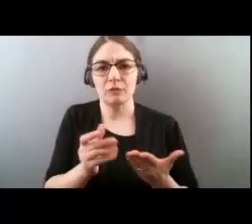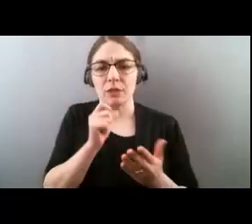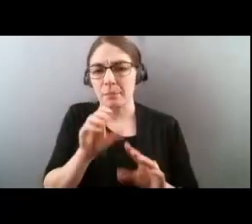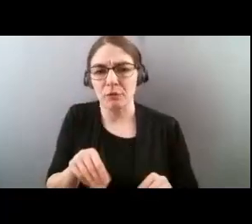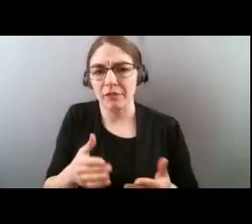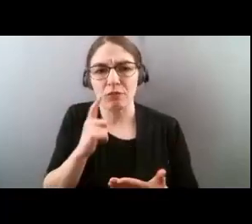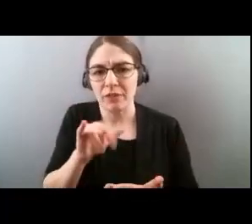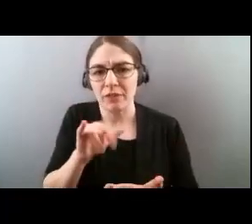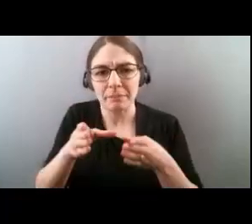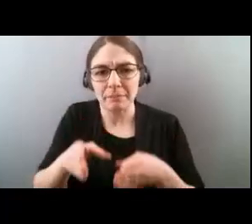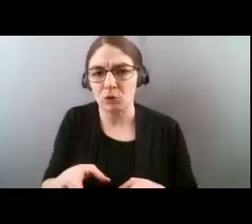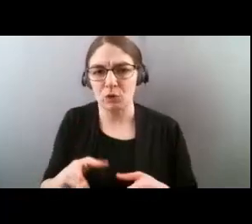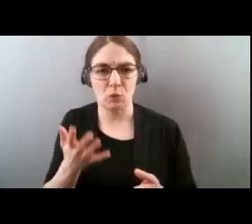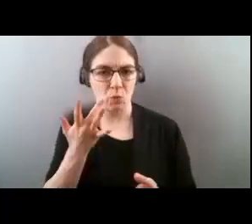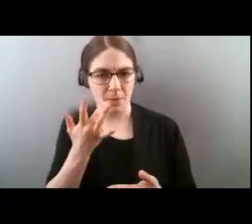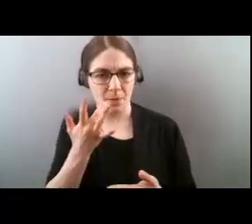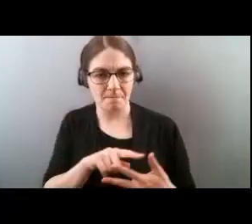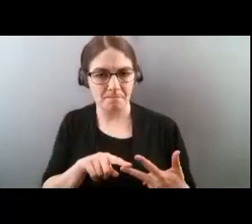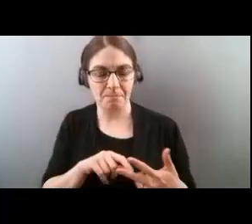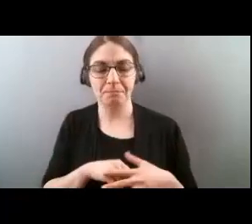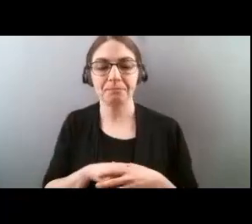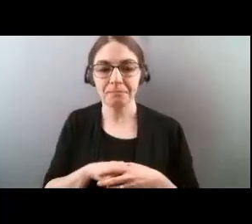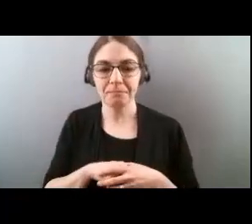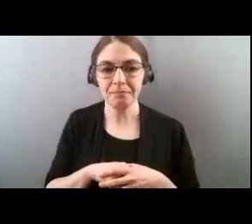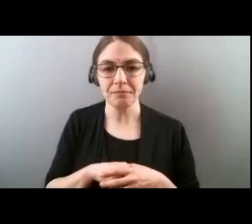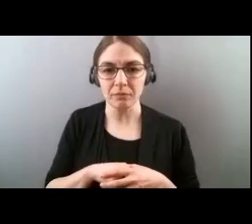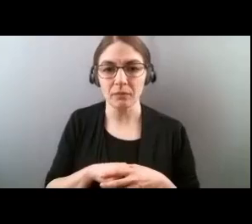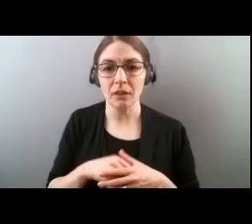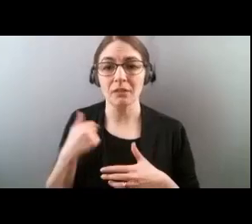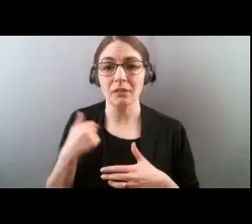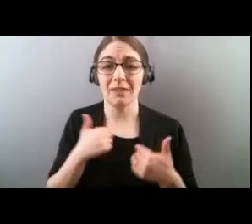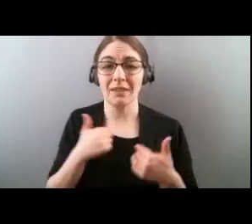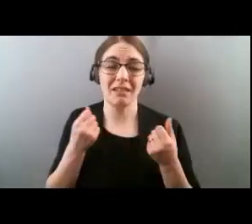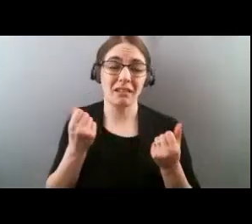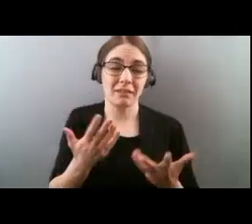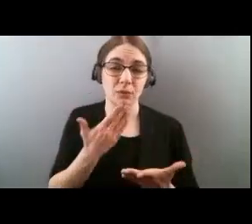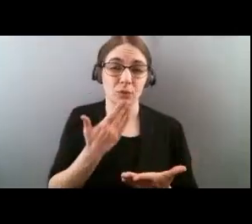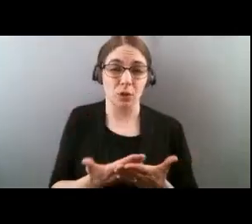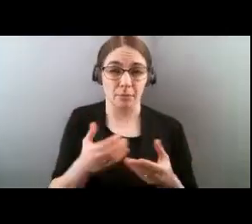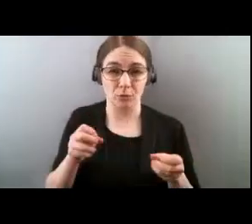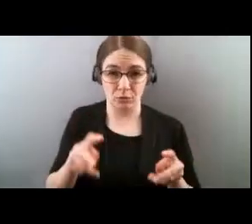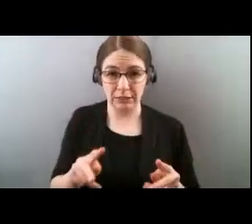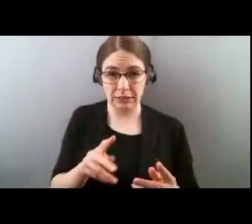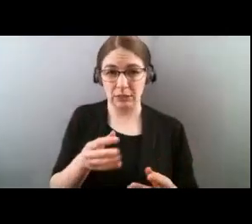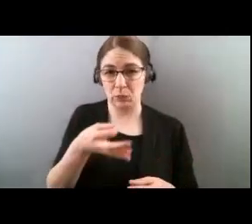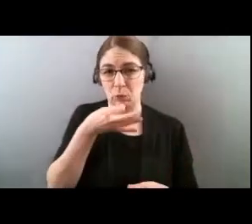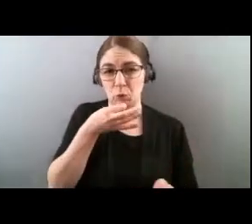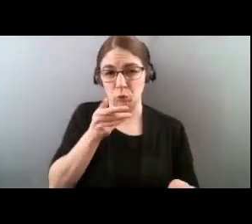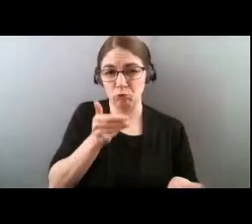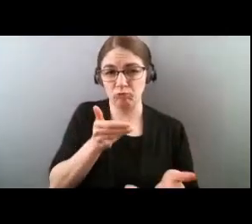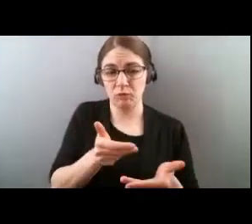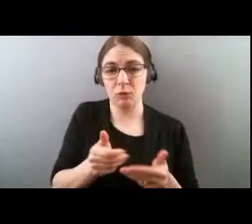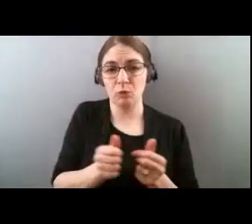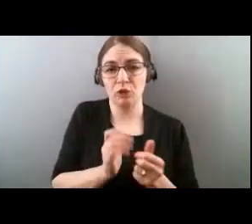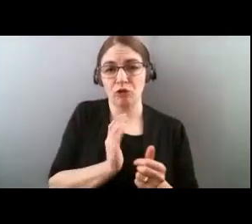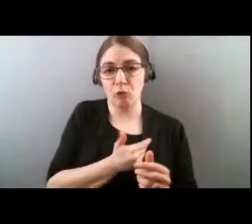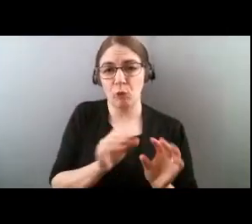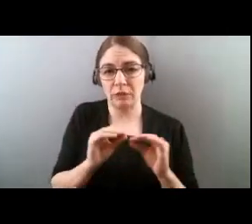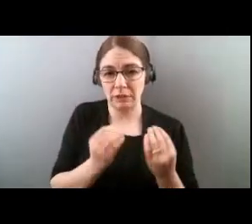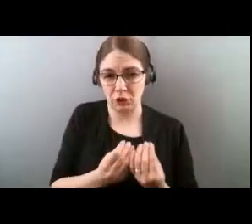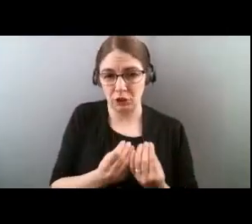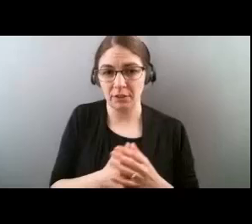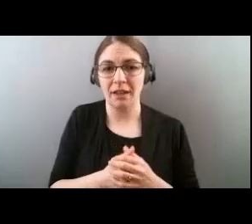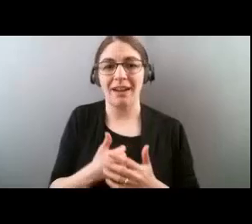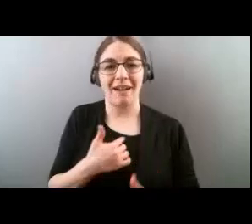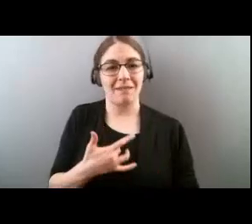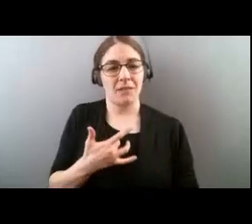patient? We have a lot of good opportunities coming up with our organization. I feel fortunate